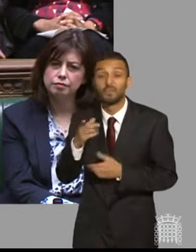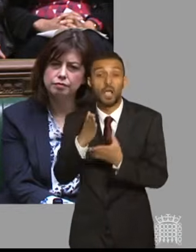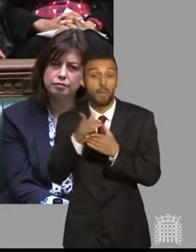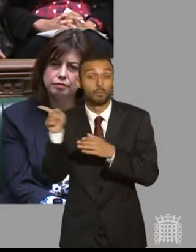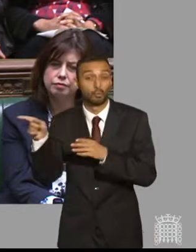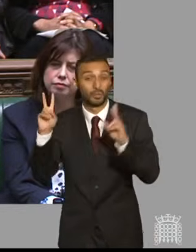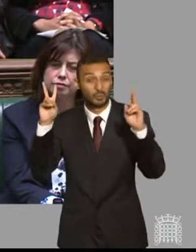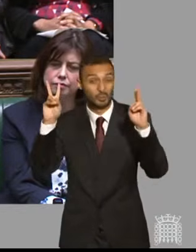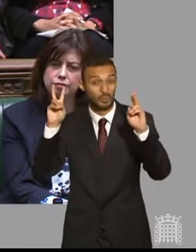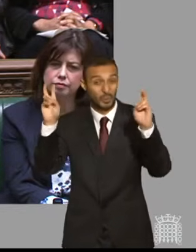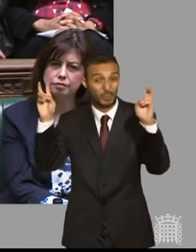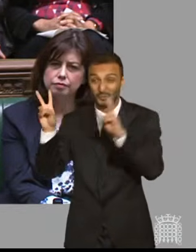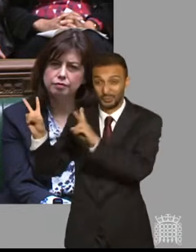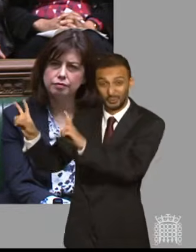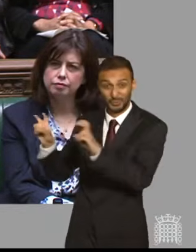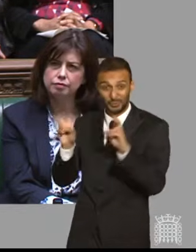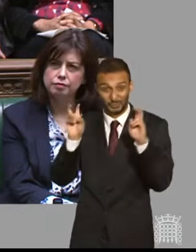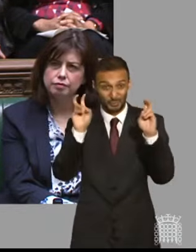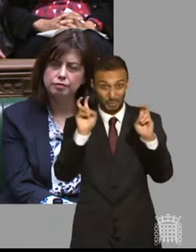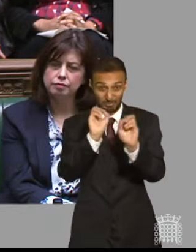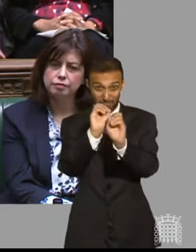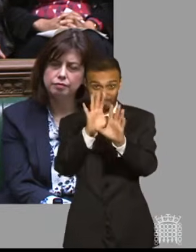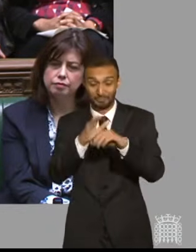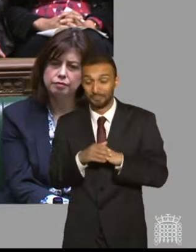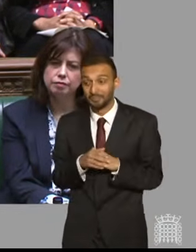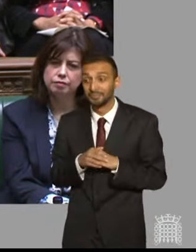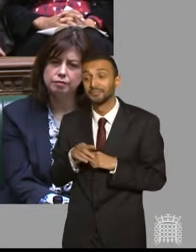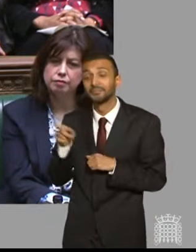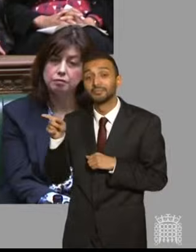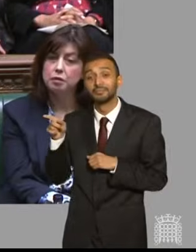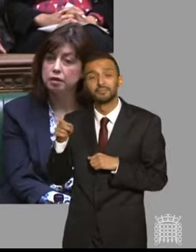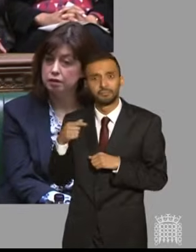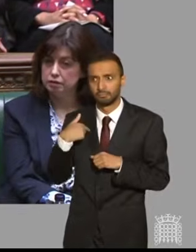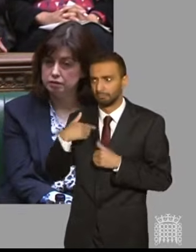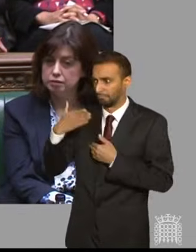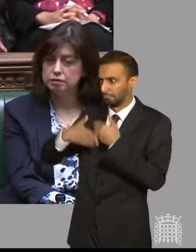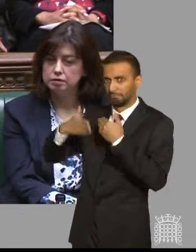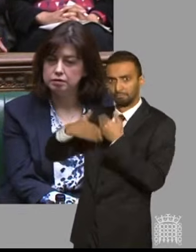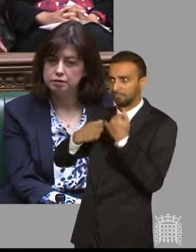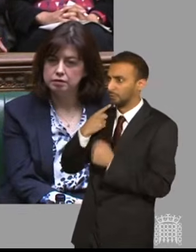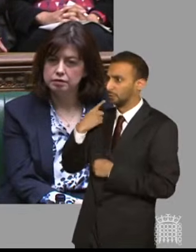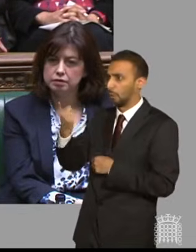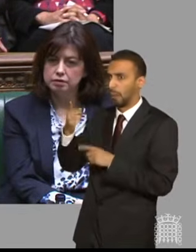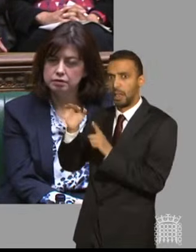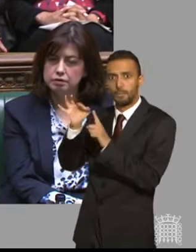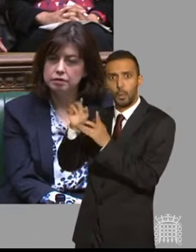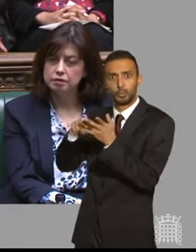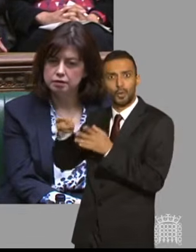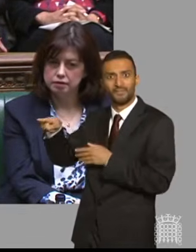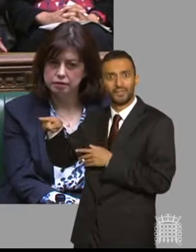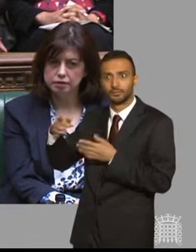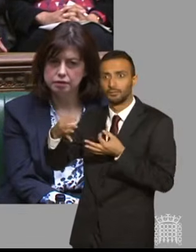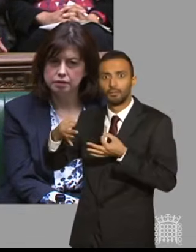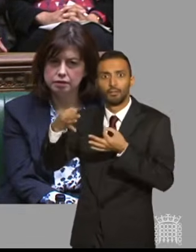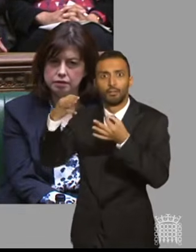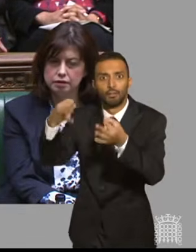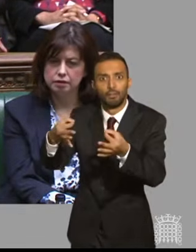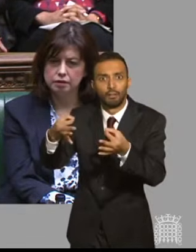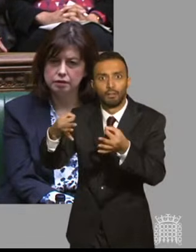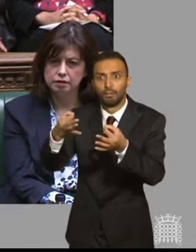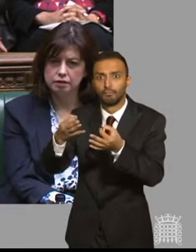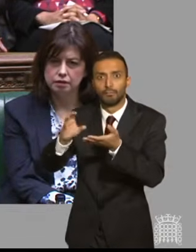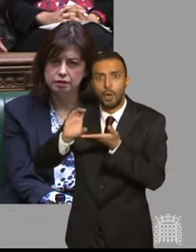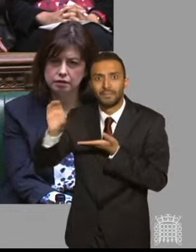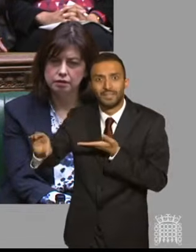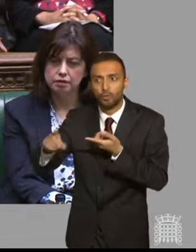to delay compensation payments by either an official or a minister from any government department, and